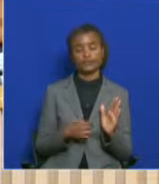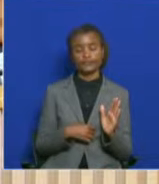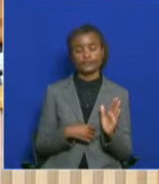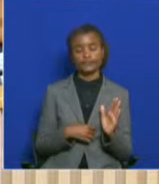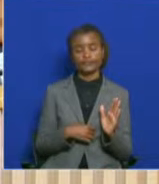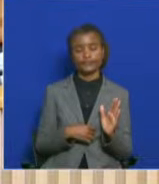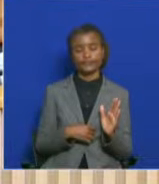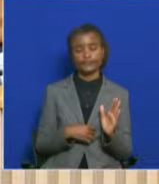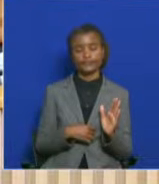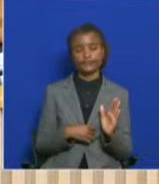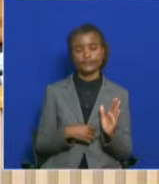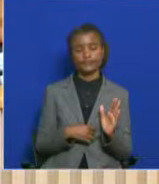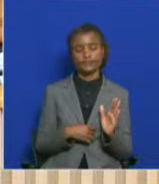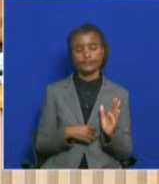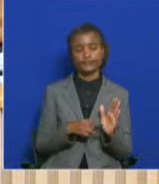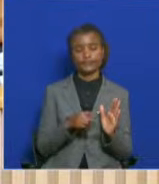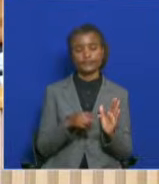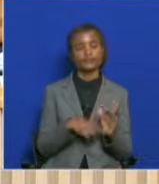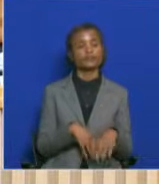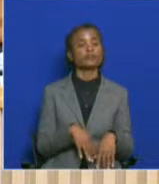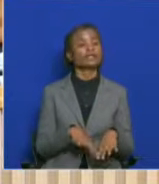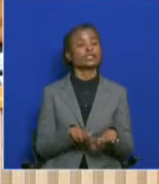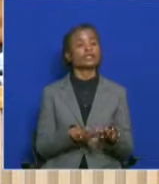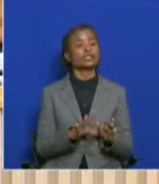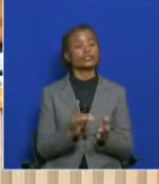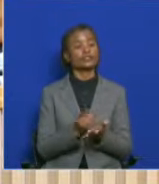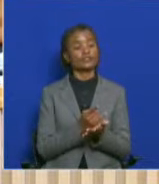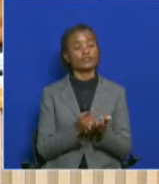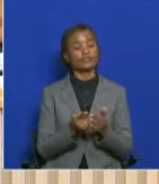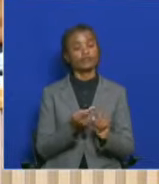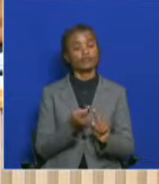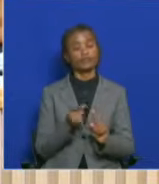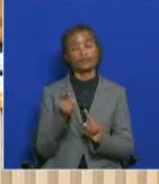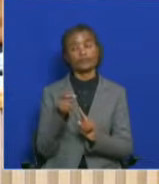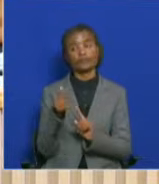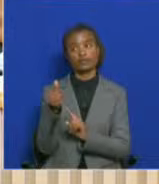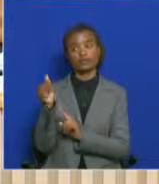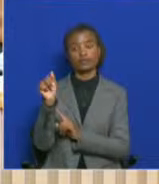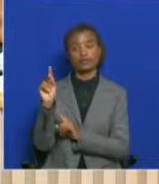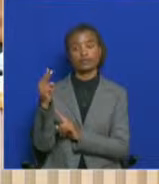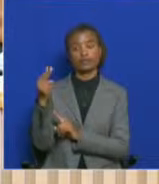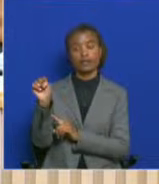collection of chats between General Khan and one Mr. Ismail Valley,